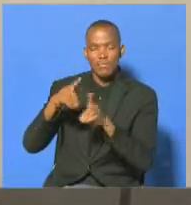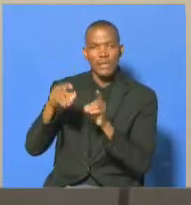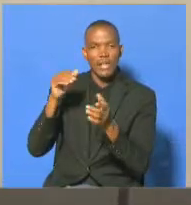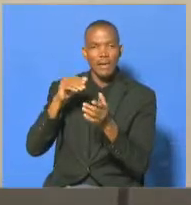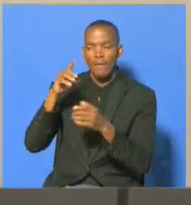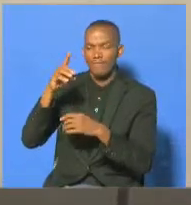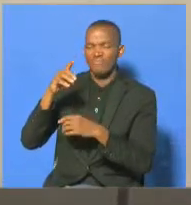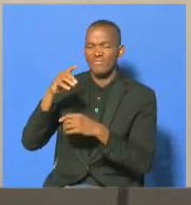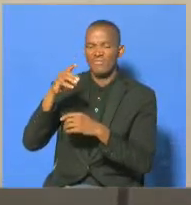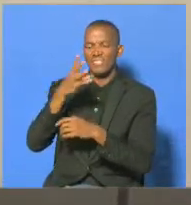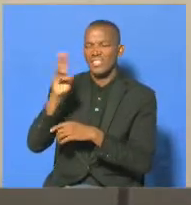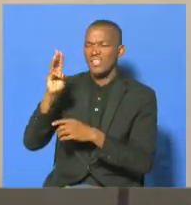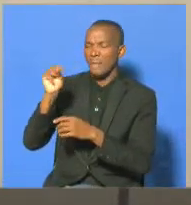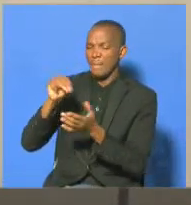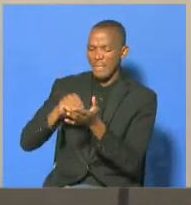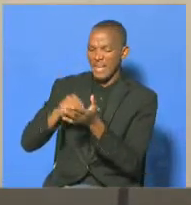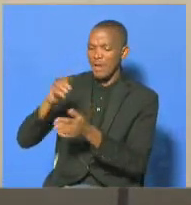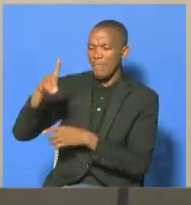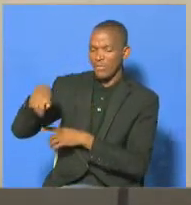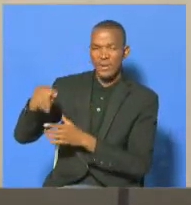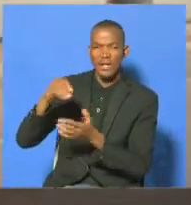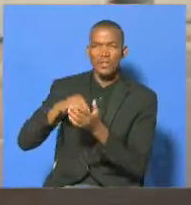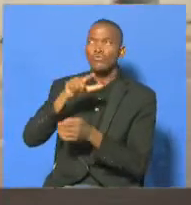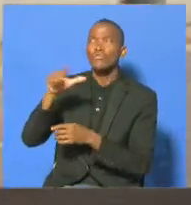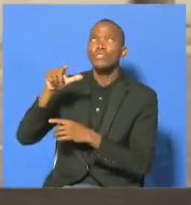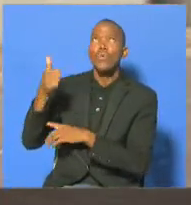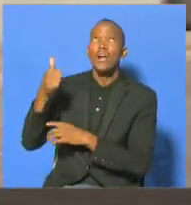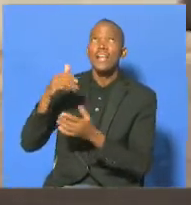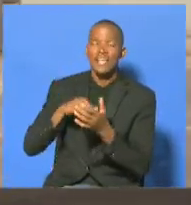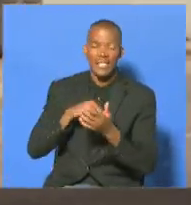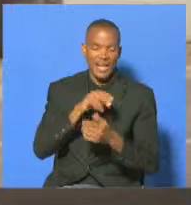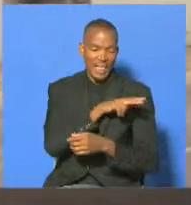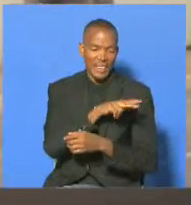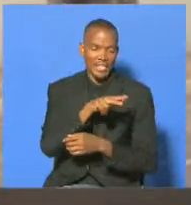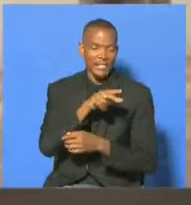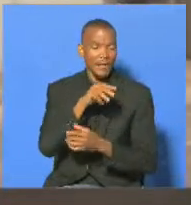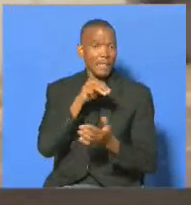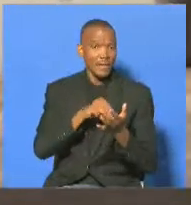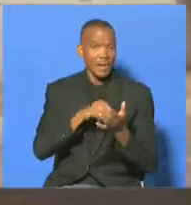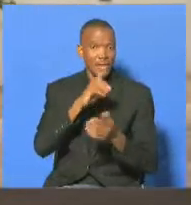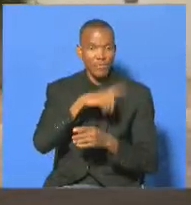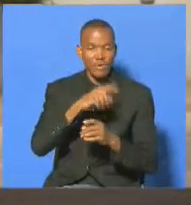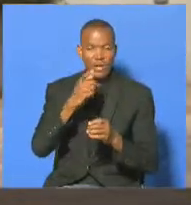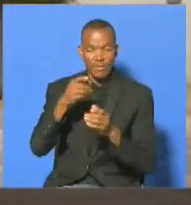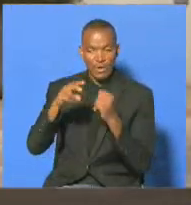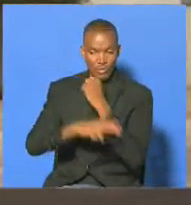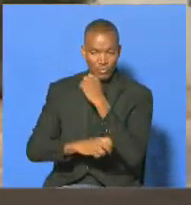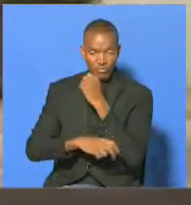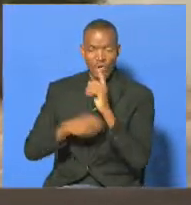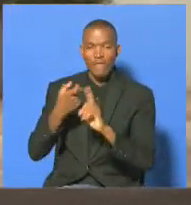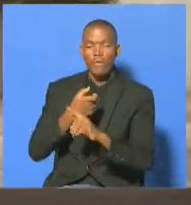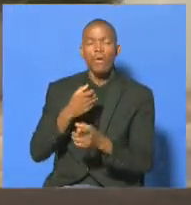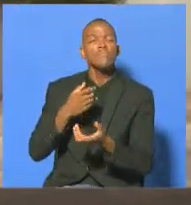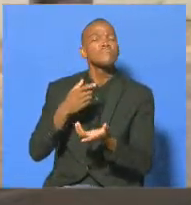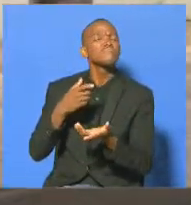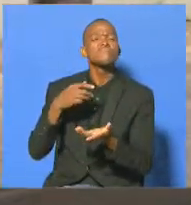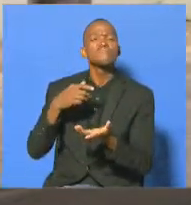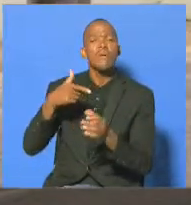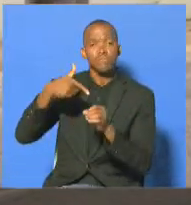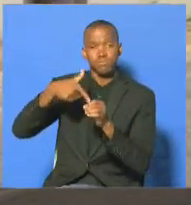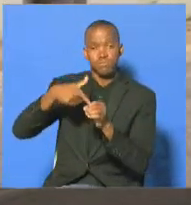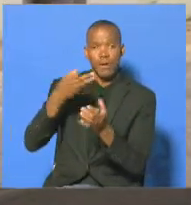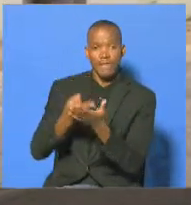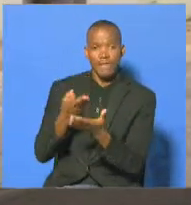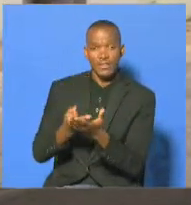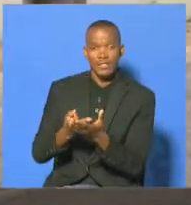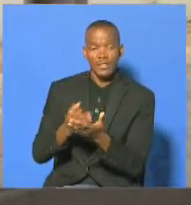in 2021 from the 230 million pula stolen from the National Petroleum Fund. Bank Gaborone